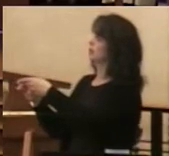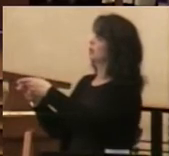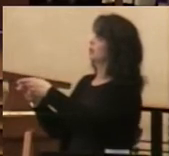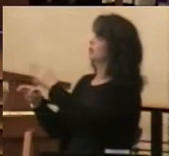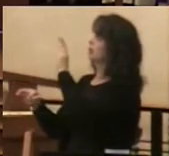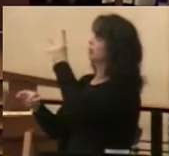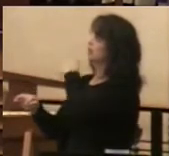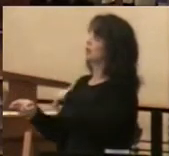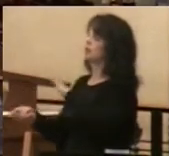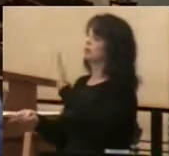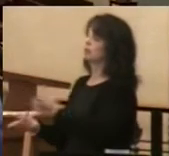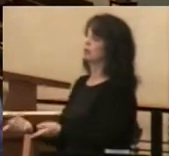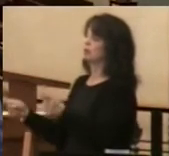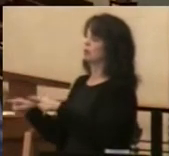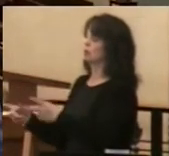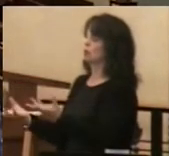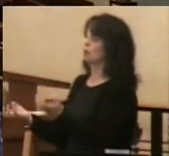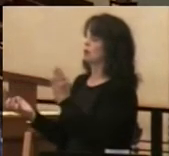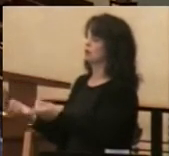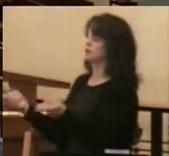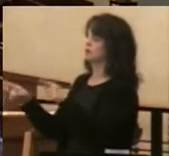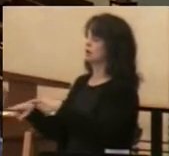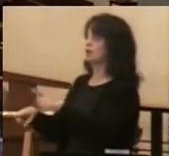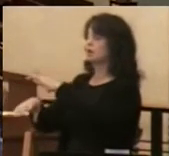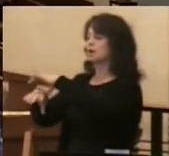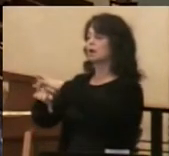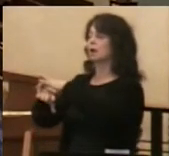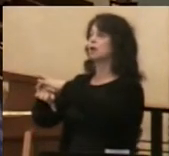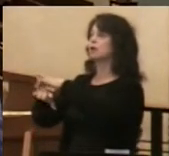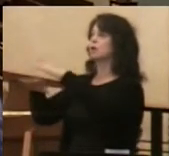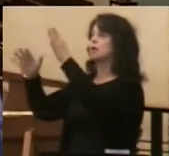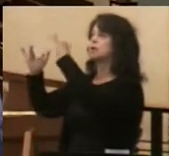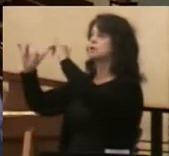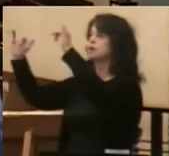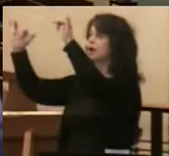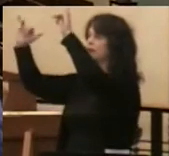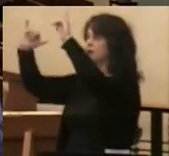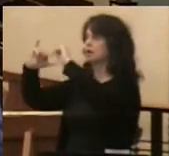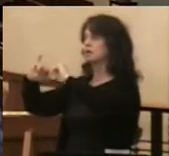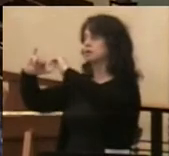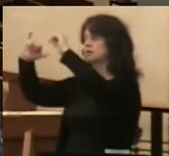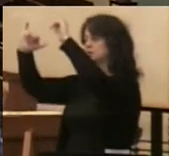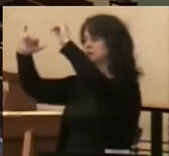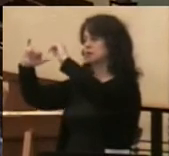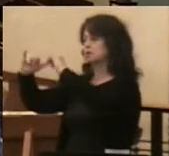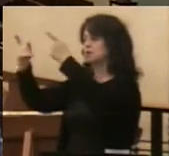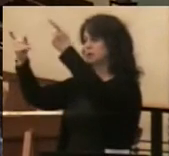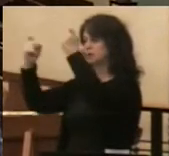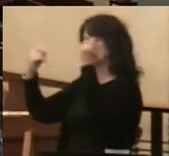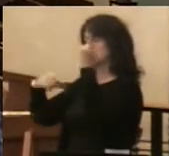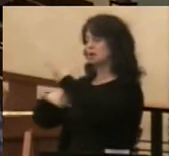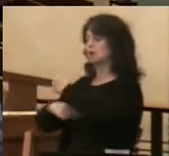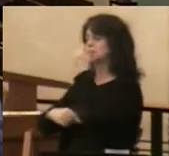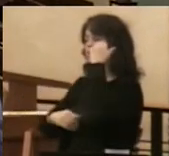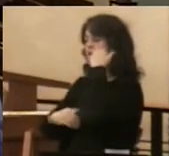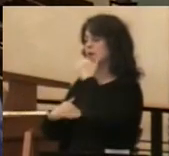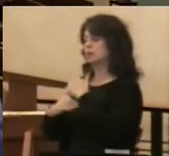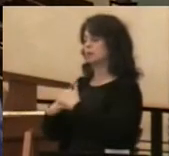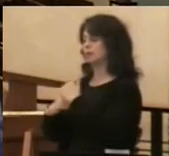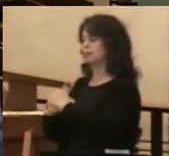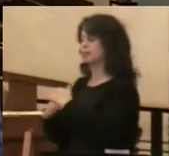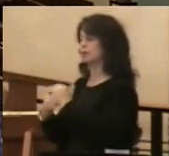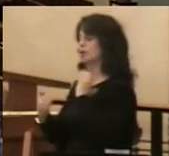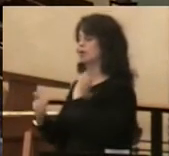name. Thy kingdom come, thy will be done, on earth as it is in heaven. Give us this day our daily